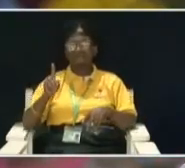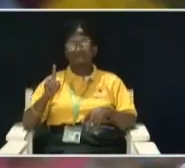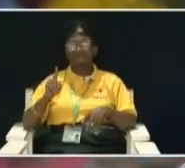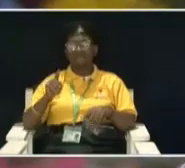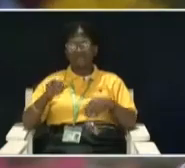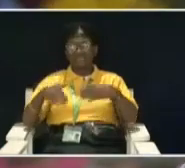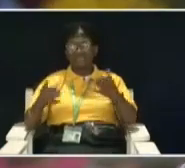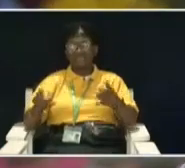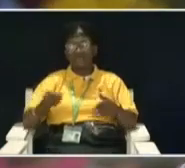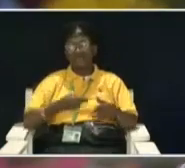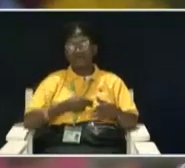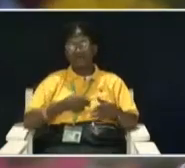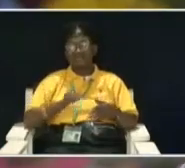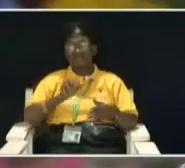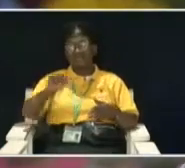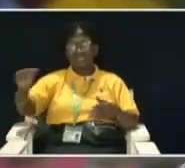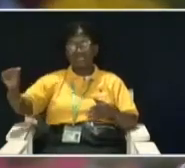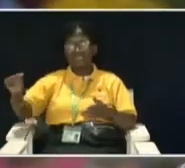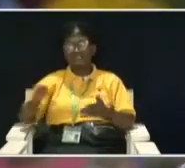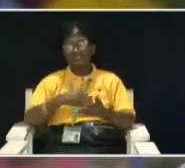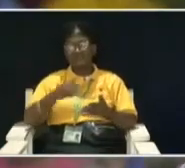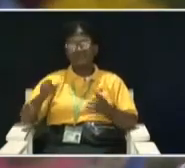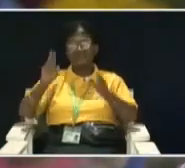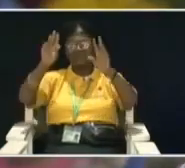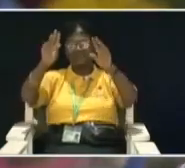give us a chorus. No answer.